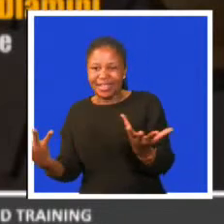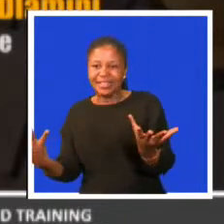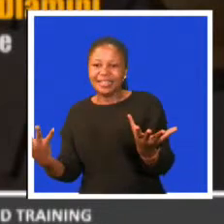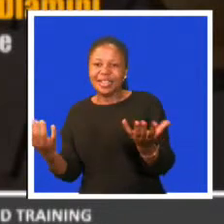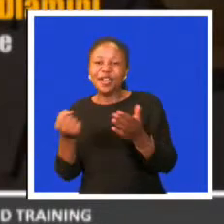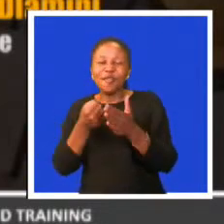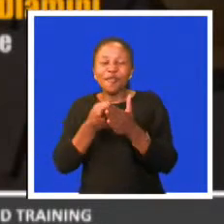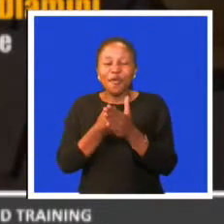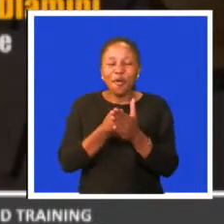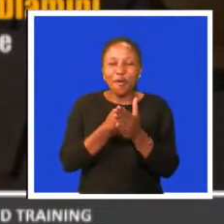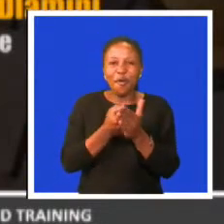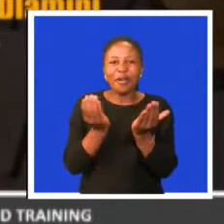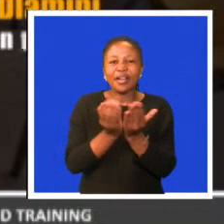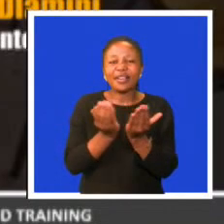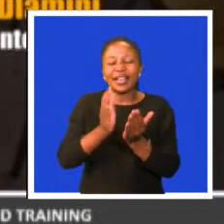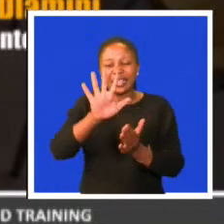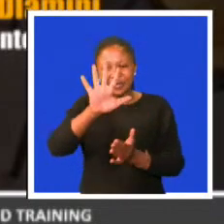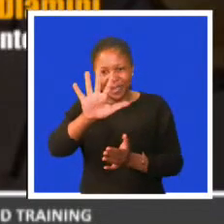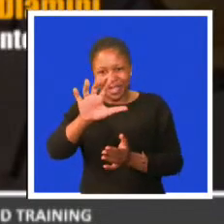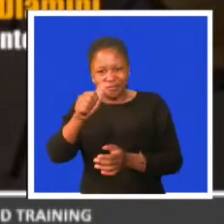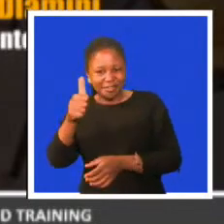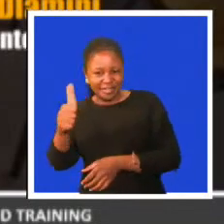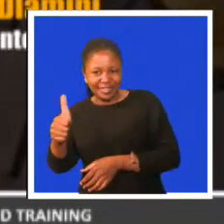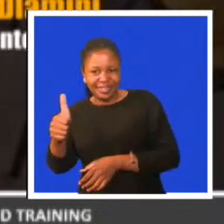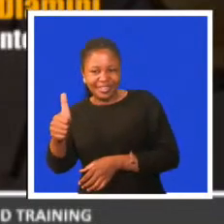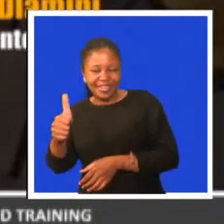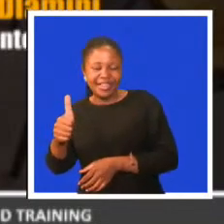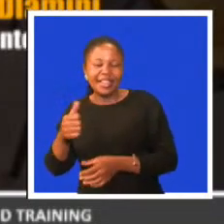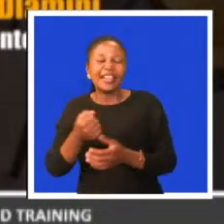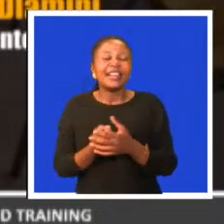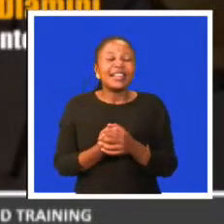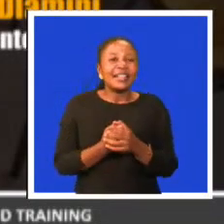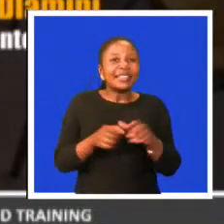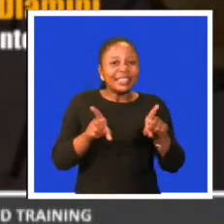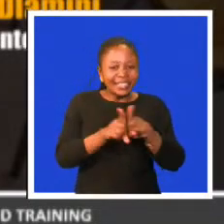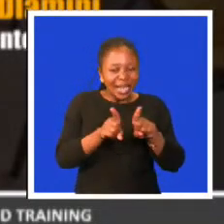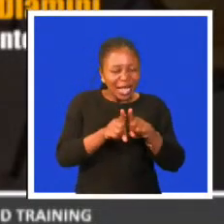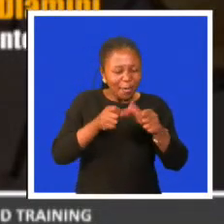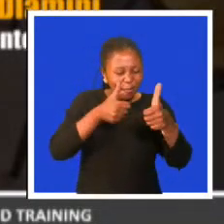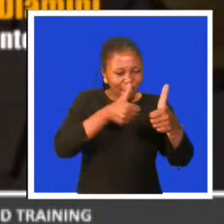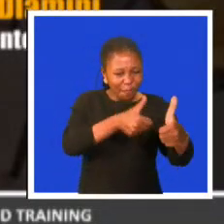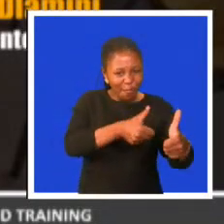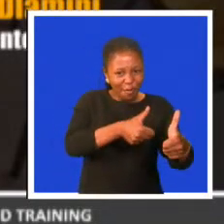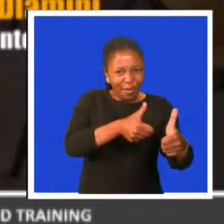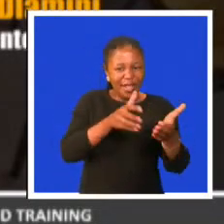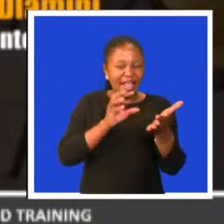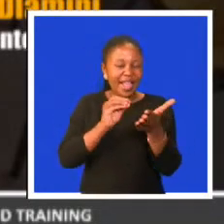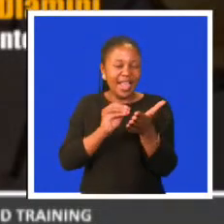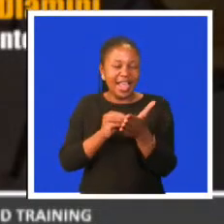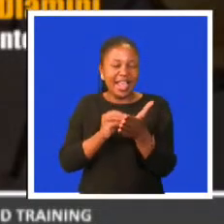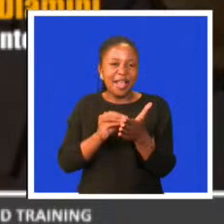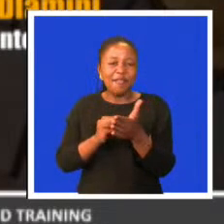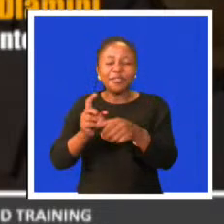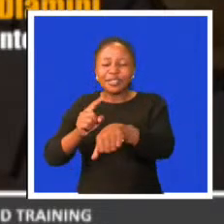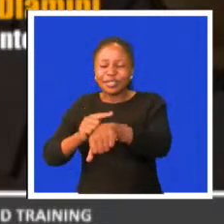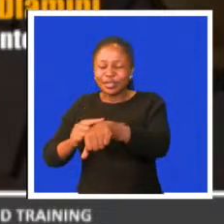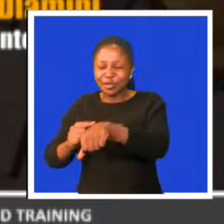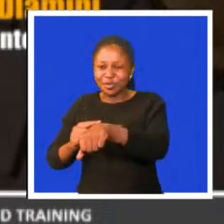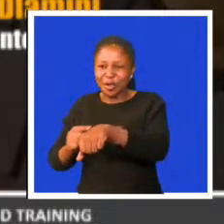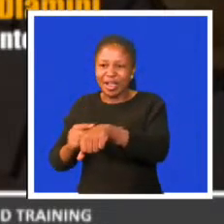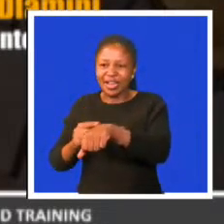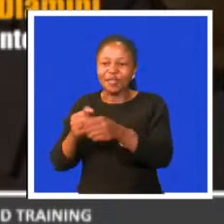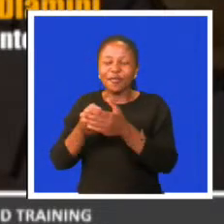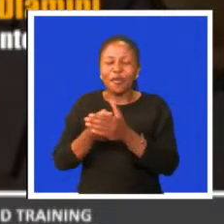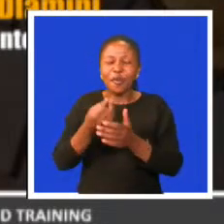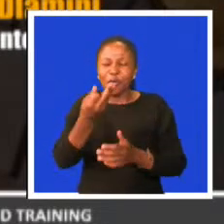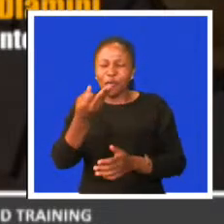for grade 5 and 6. From 3:30 p.m. until 4 p.m., we have Eswatini for